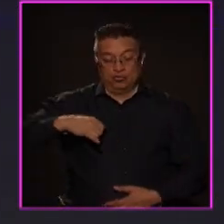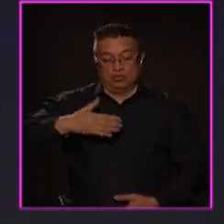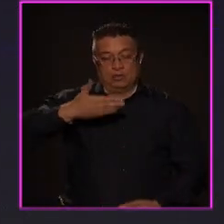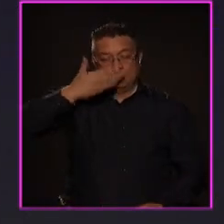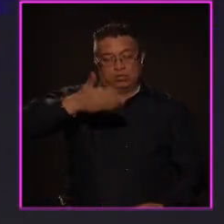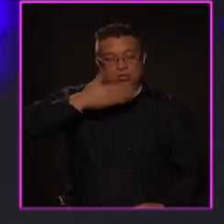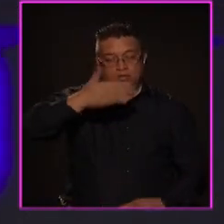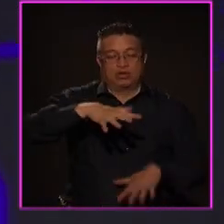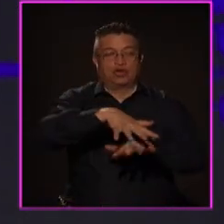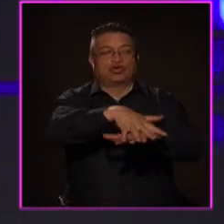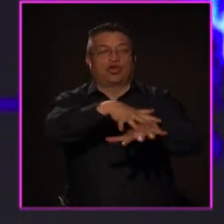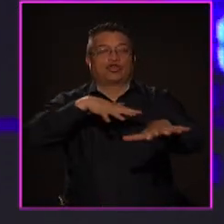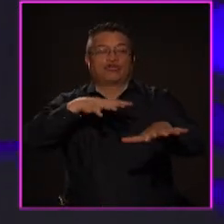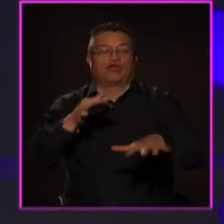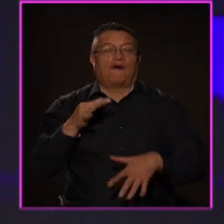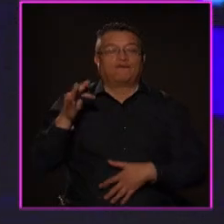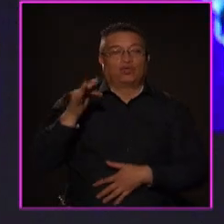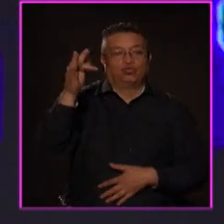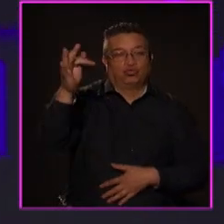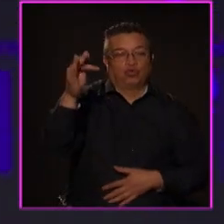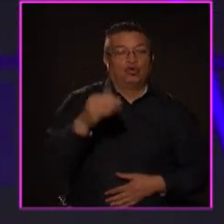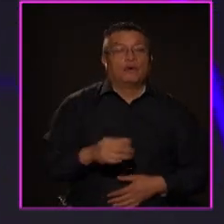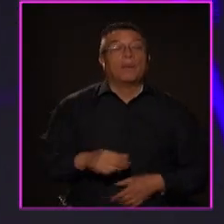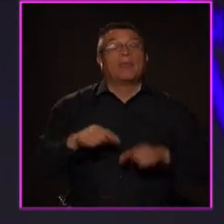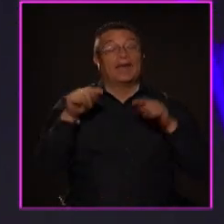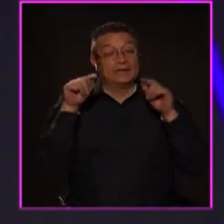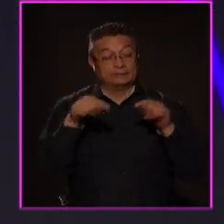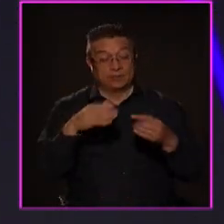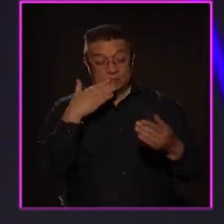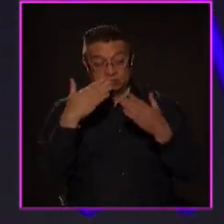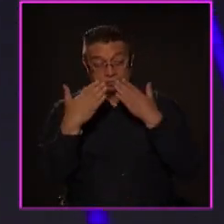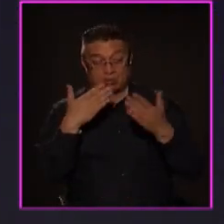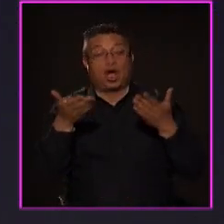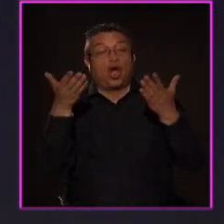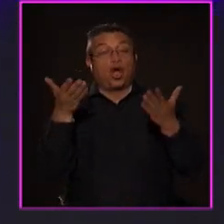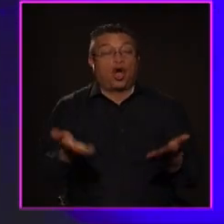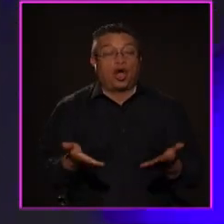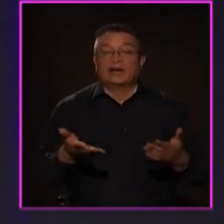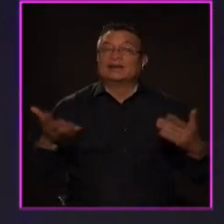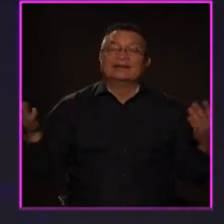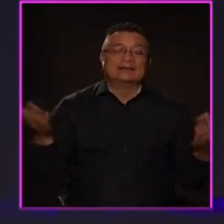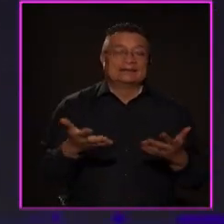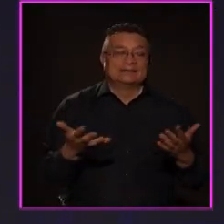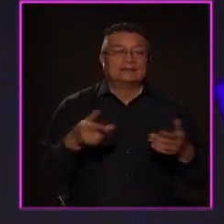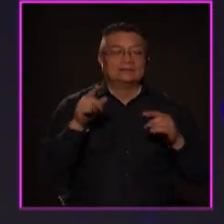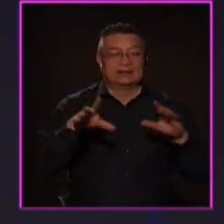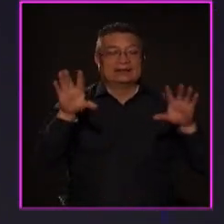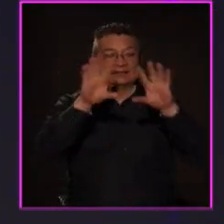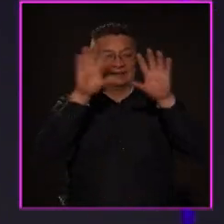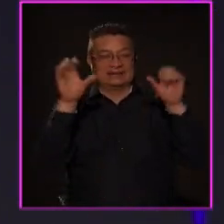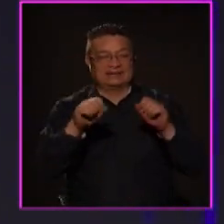will talk today about advanced AI systems.